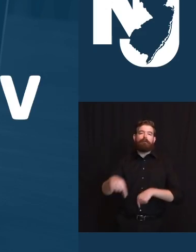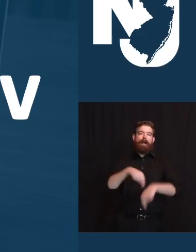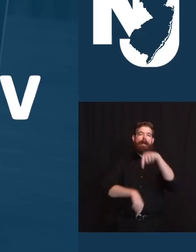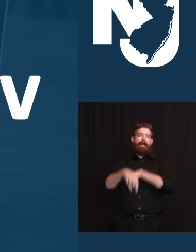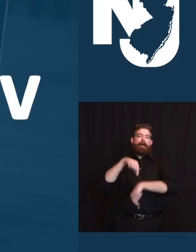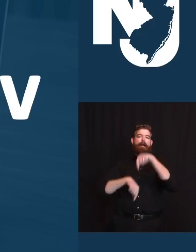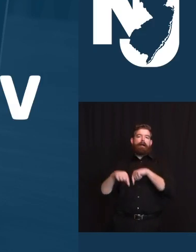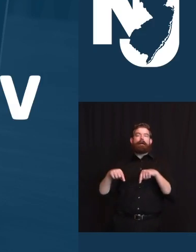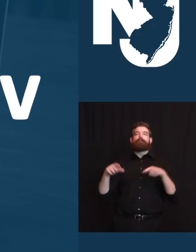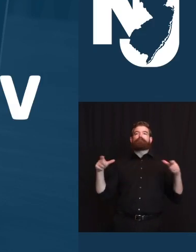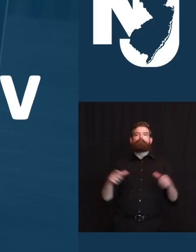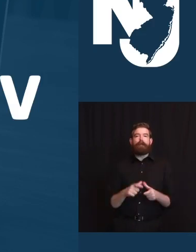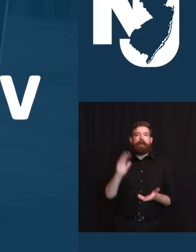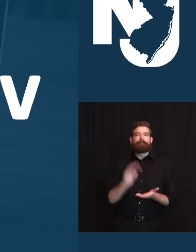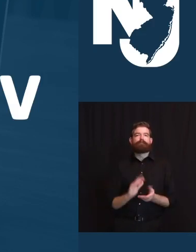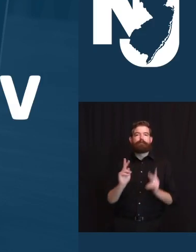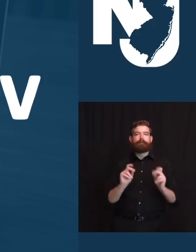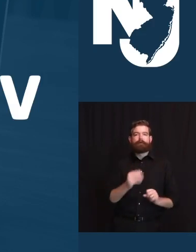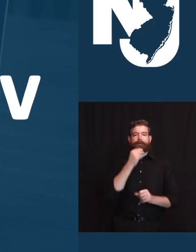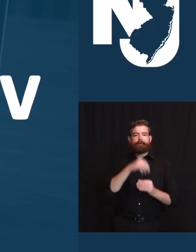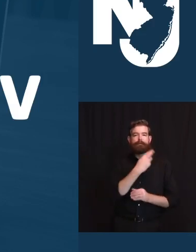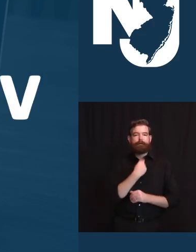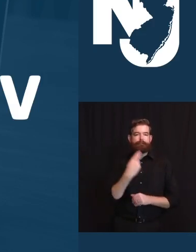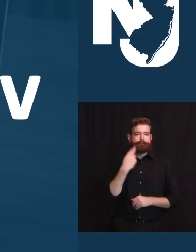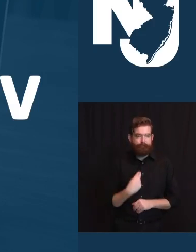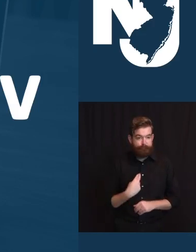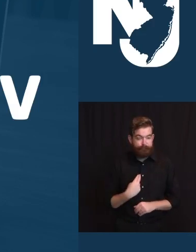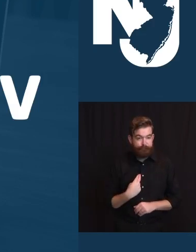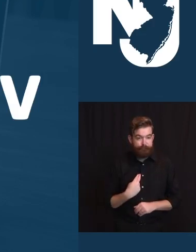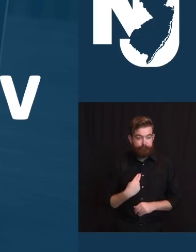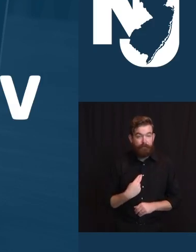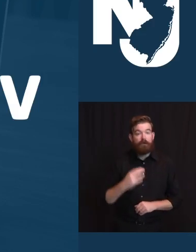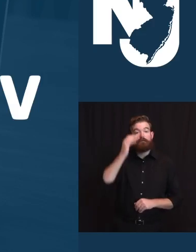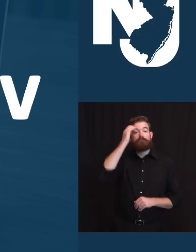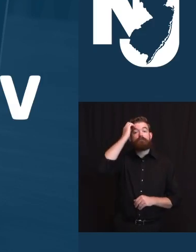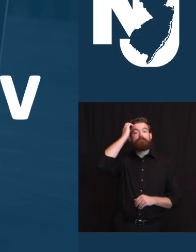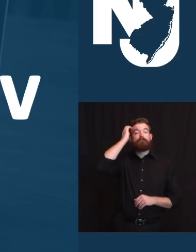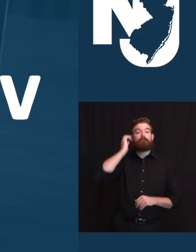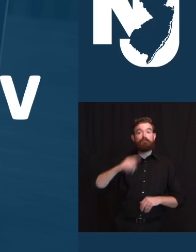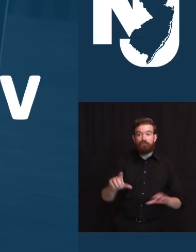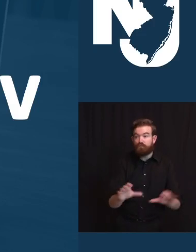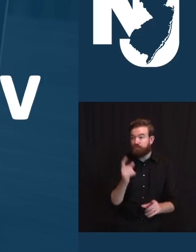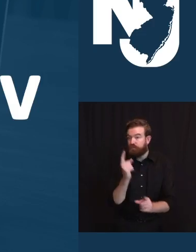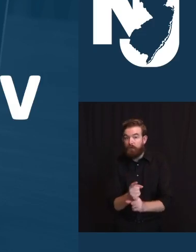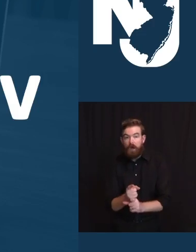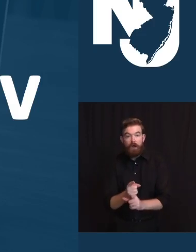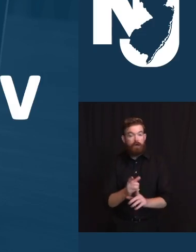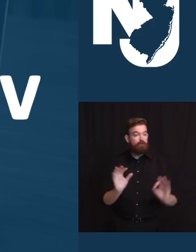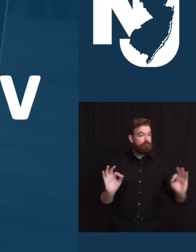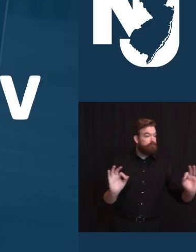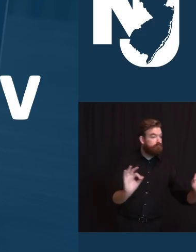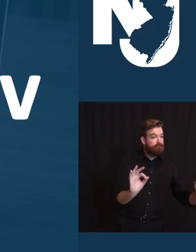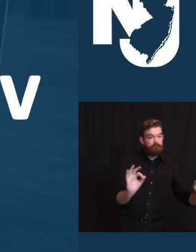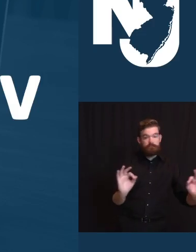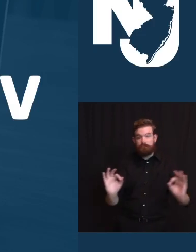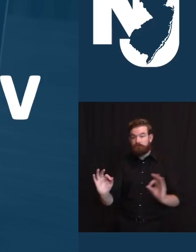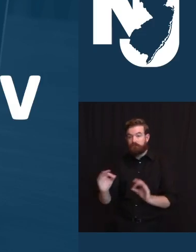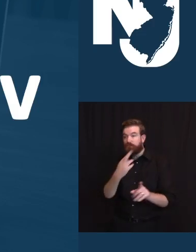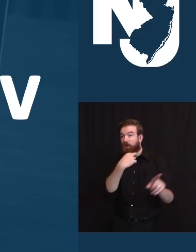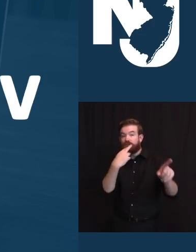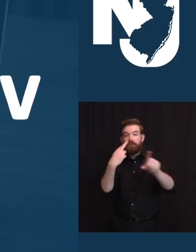And for as much pain as this pandemic of 6 months has put on restaurant owners, on gyms, to pick two categories,